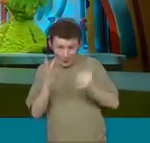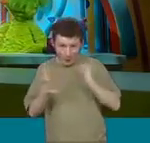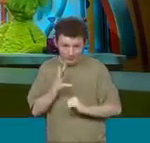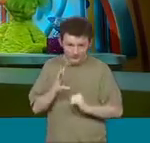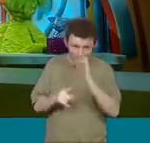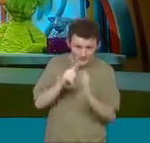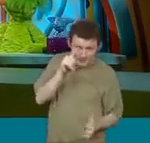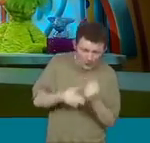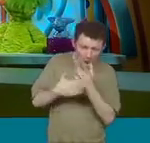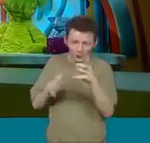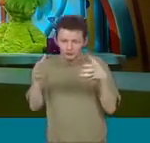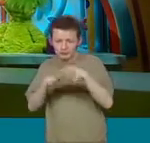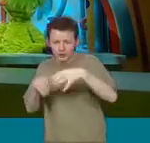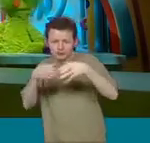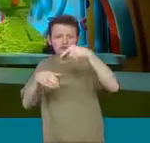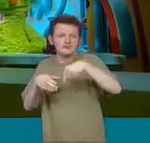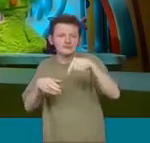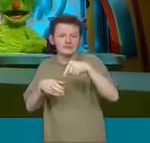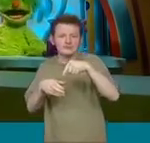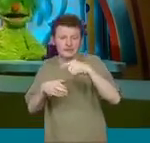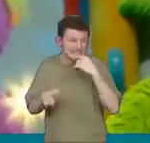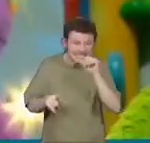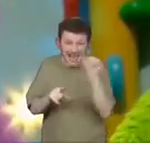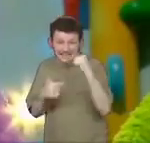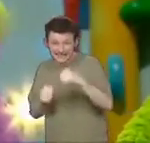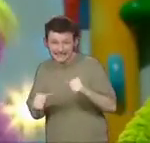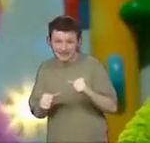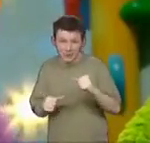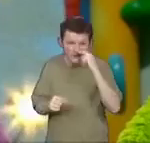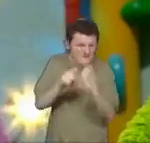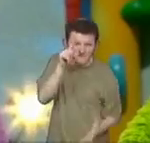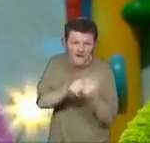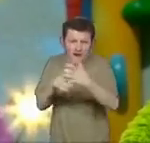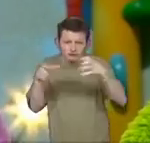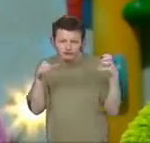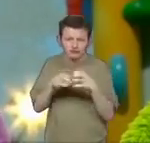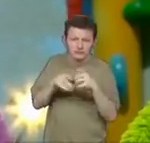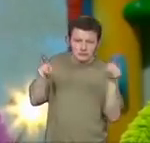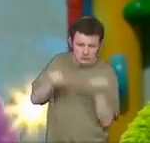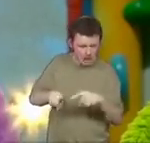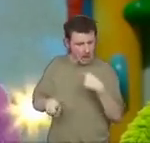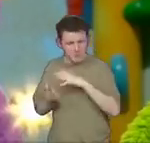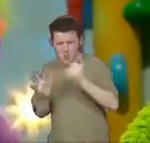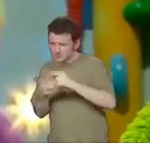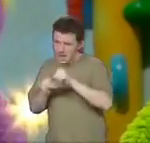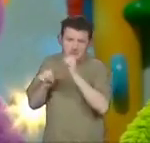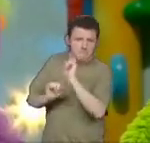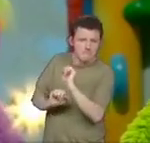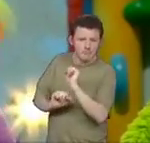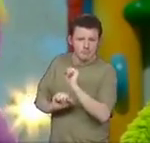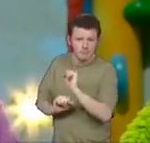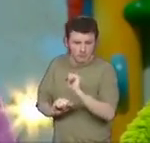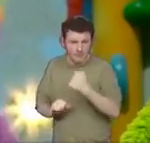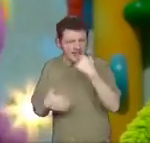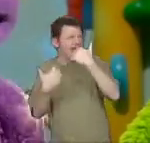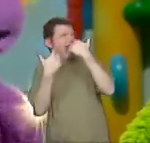are here to find out all about tiddlypeeps. And today we found out that tiddlypeeps find out in just the same